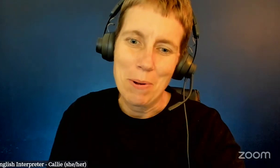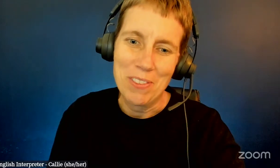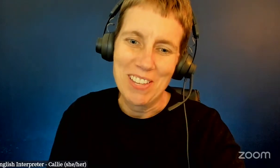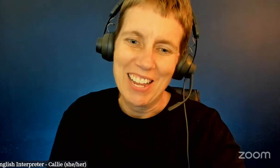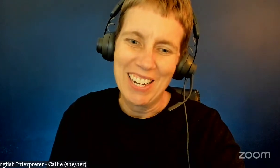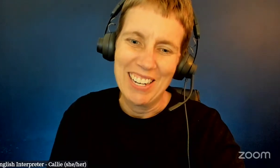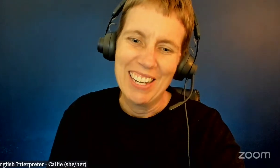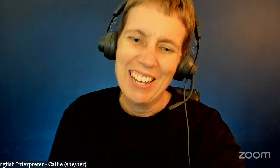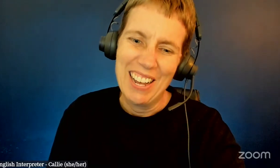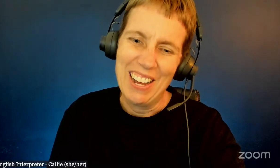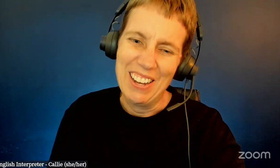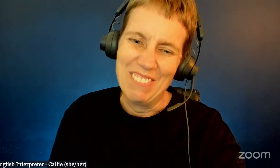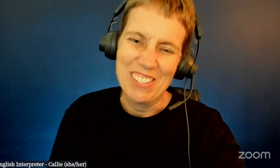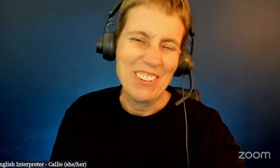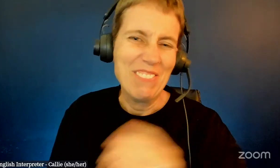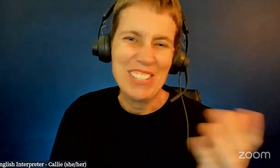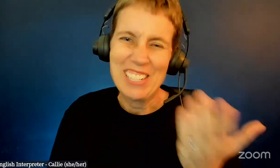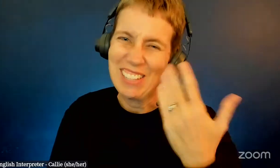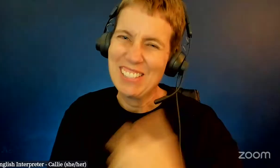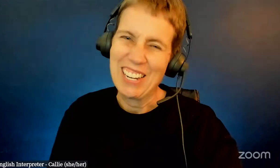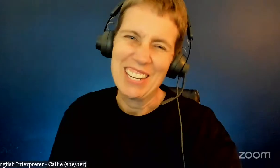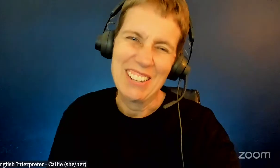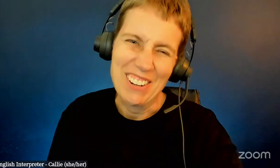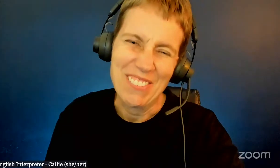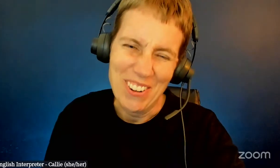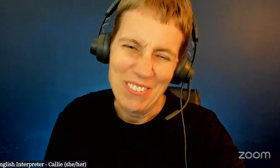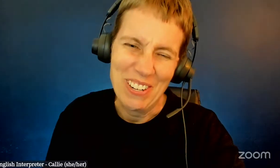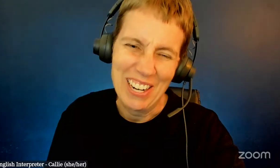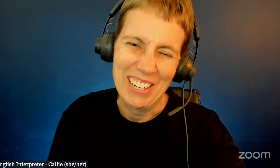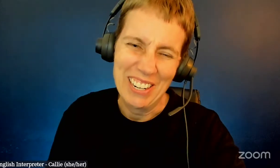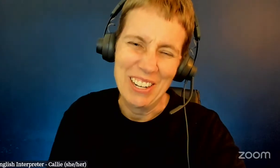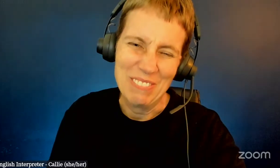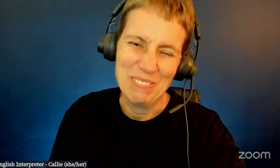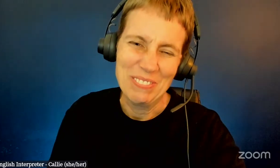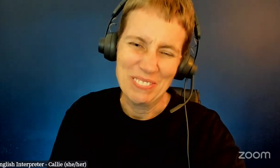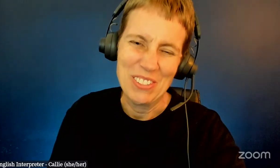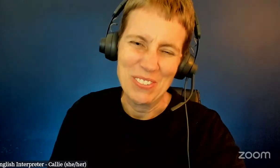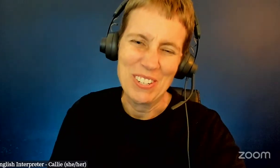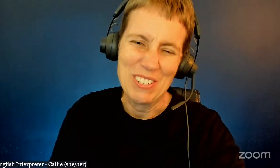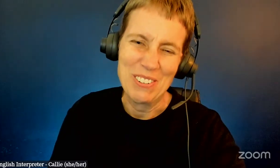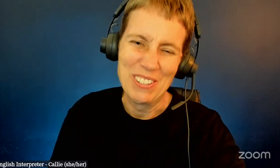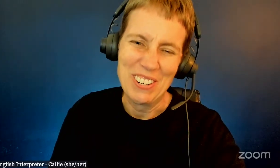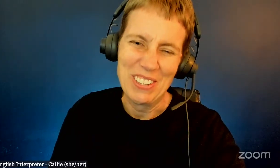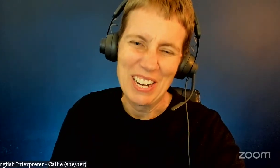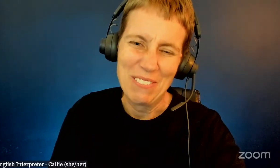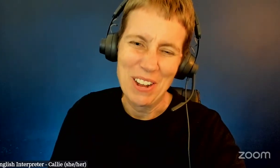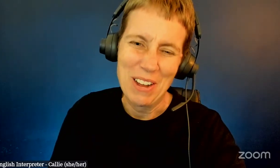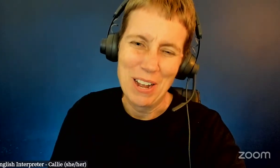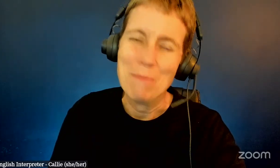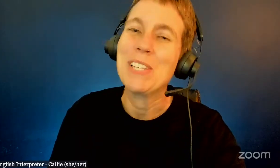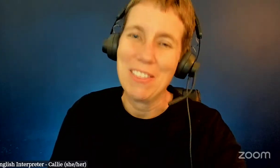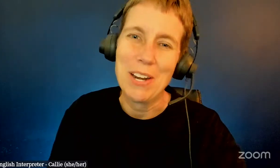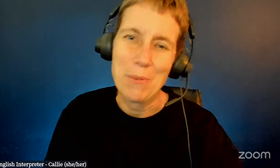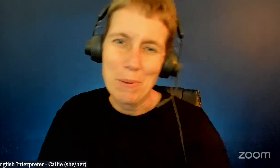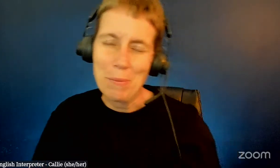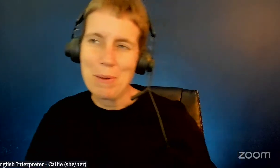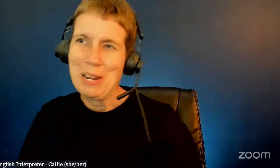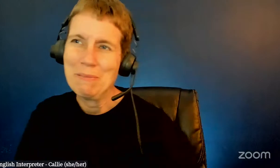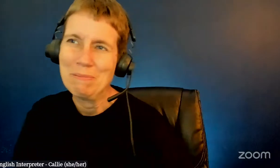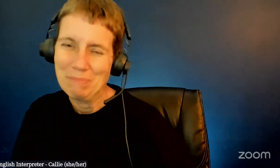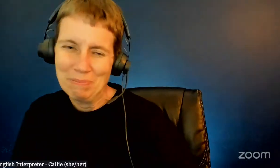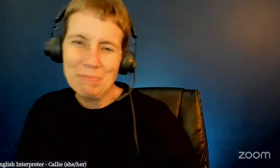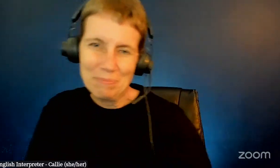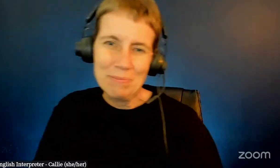my birthday. So I'm missing it the second year in a row, but I just wanted you all to know that I'm sad that I won't be able to